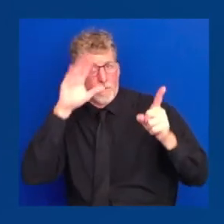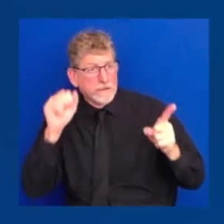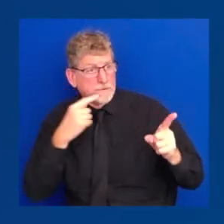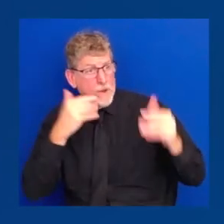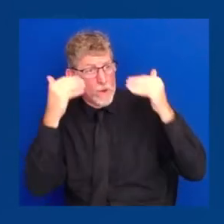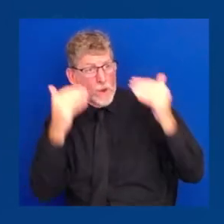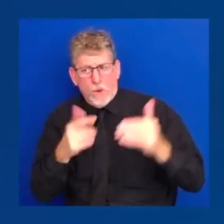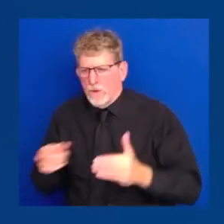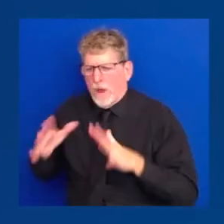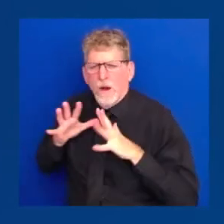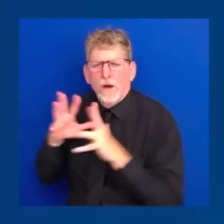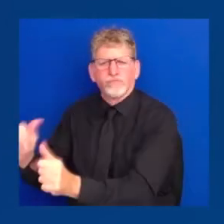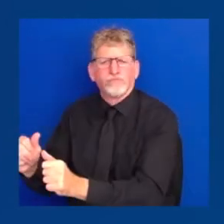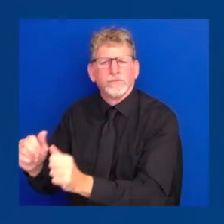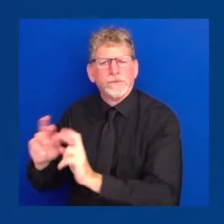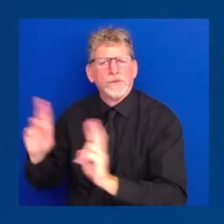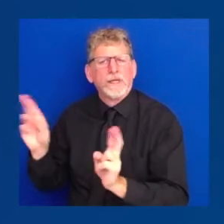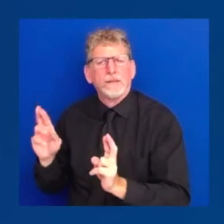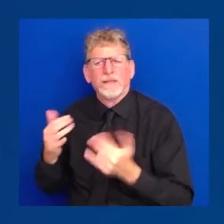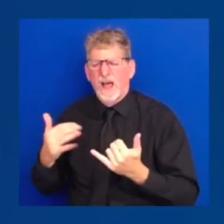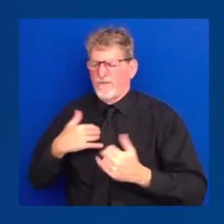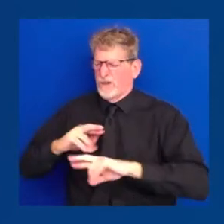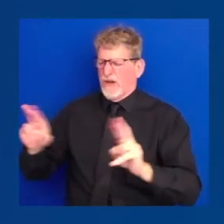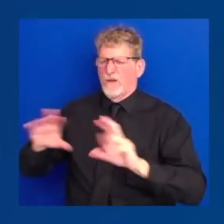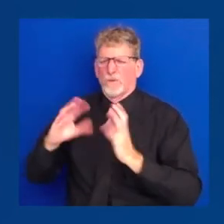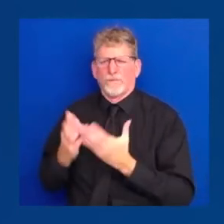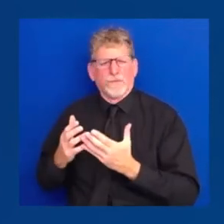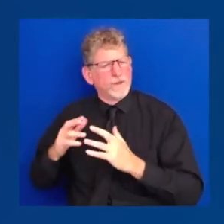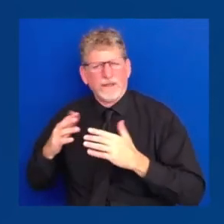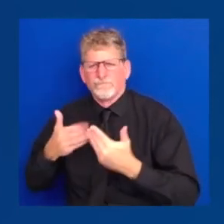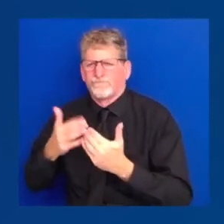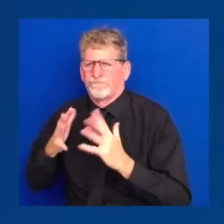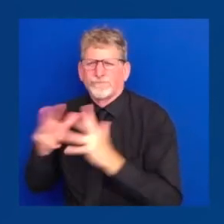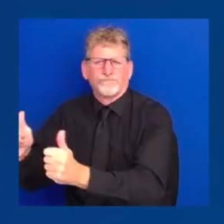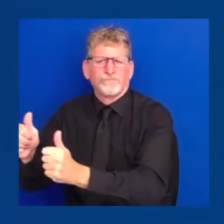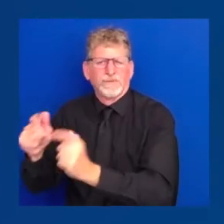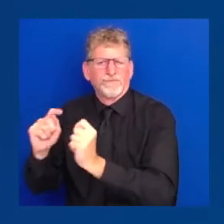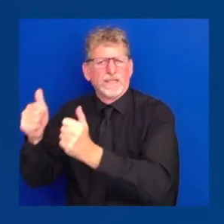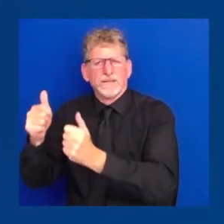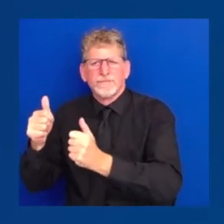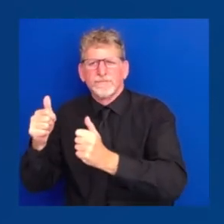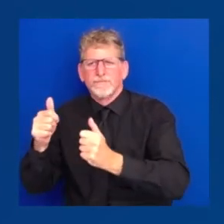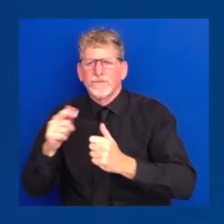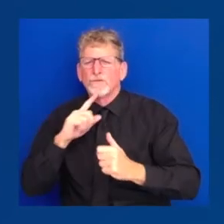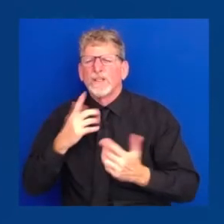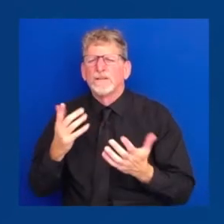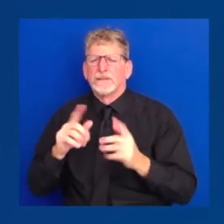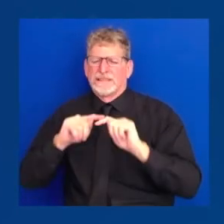presentations today. So it's all a team effort, and it's about getting the job done. Next question, please.